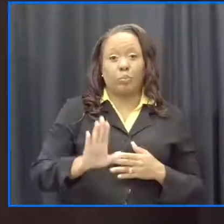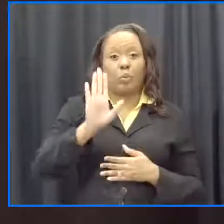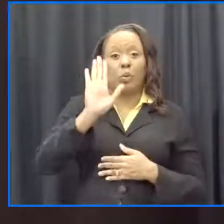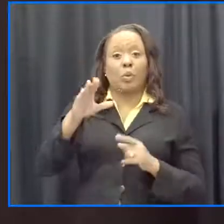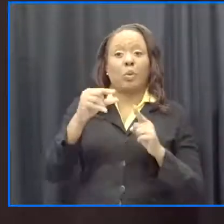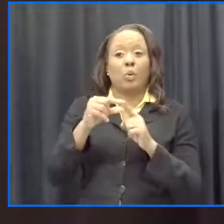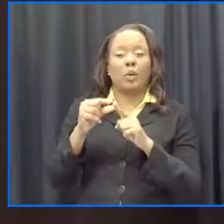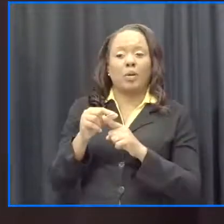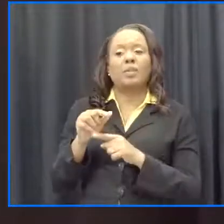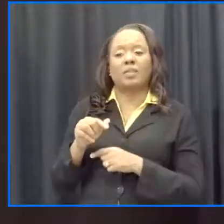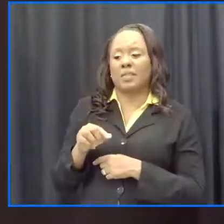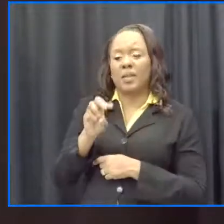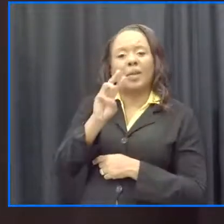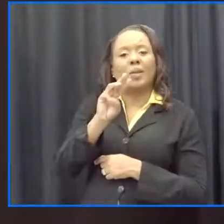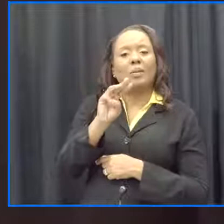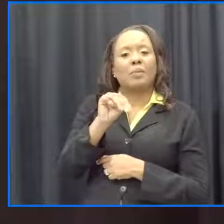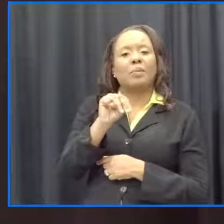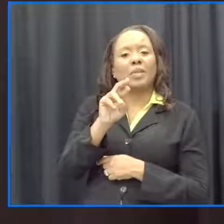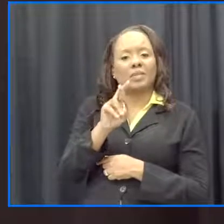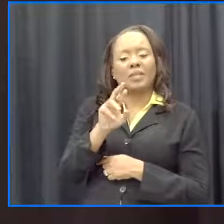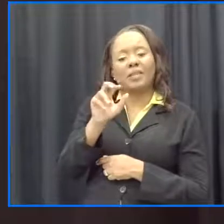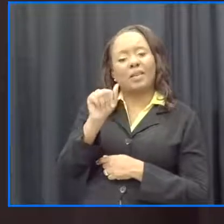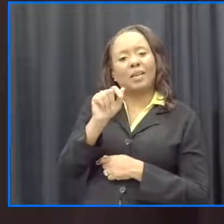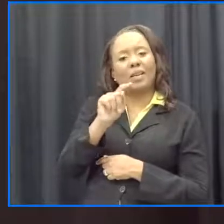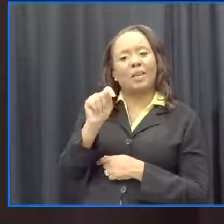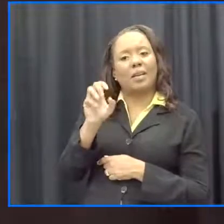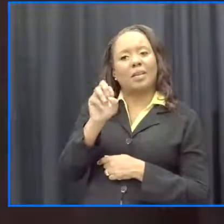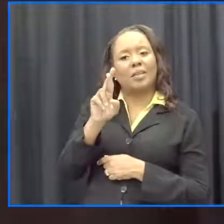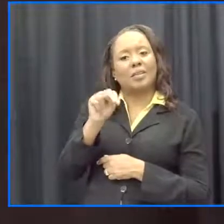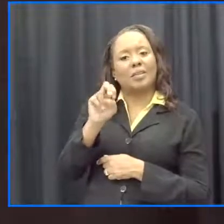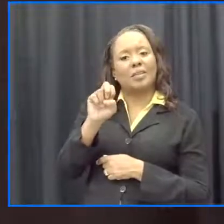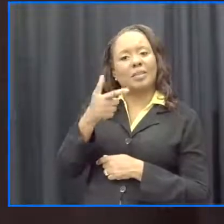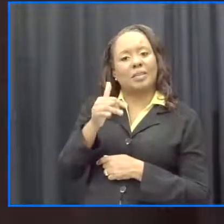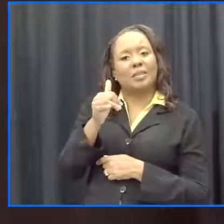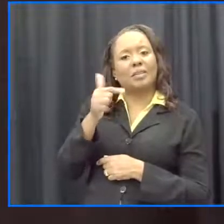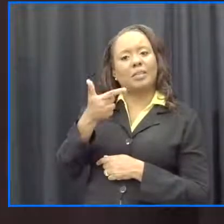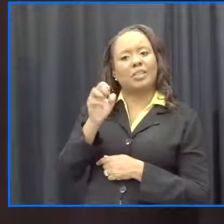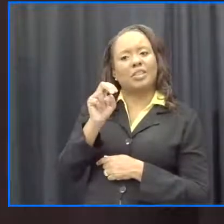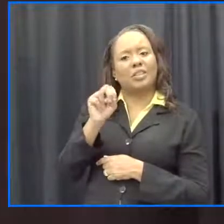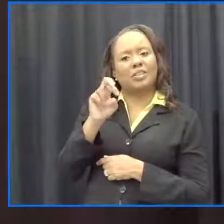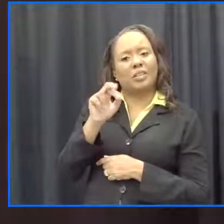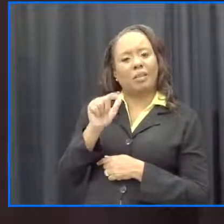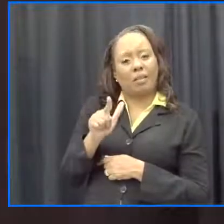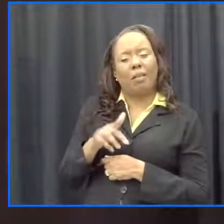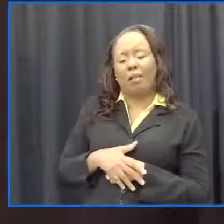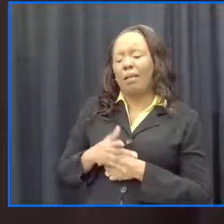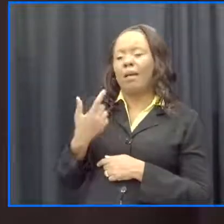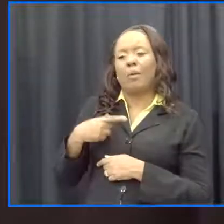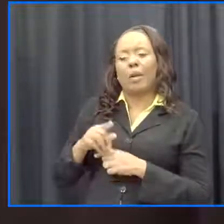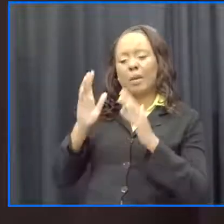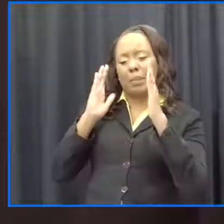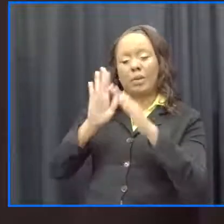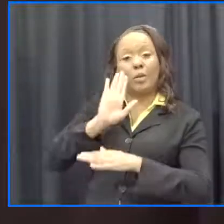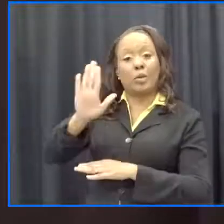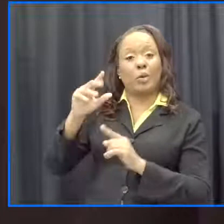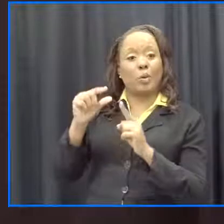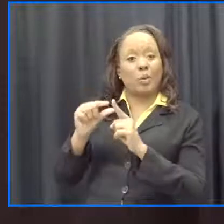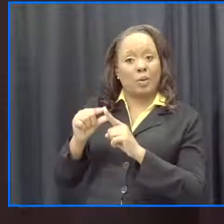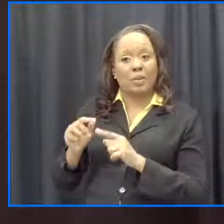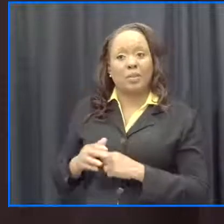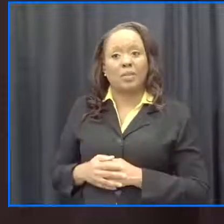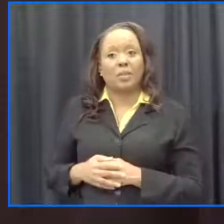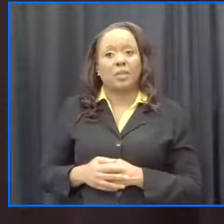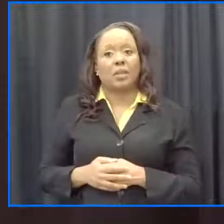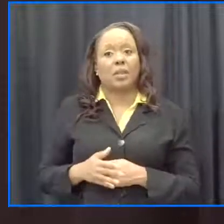words of encouragement as well as to those of caution as we undertake the functions to which we